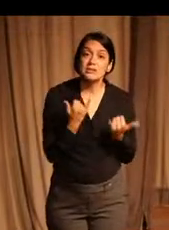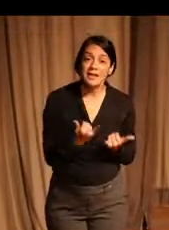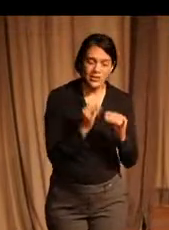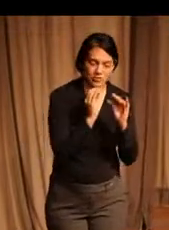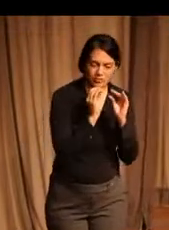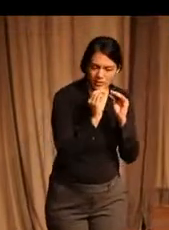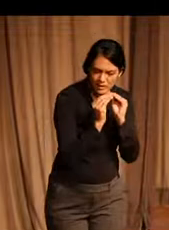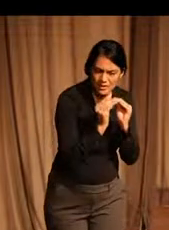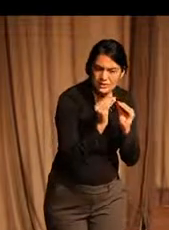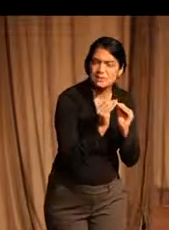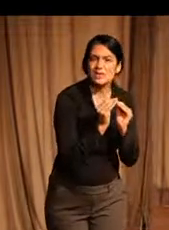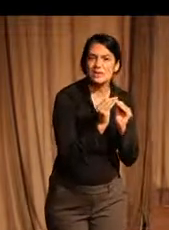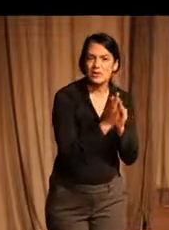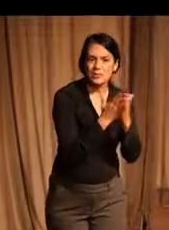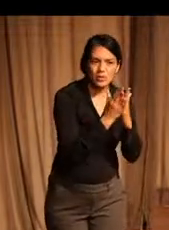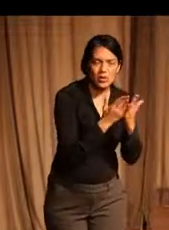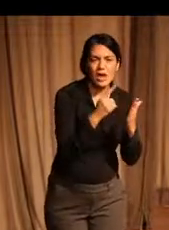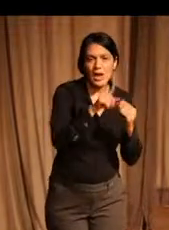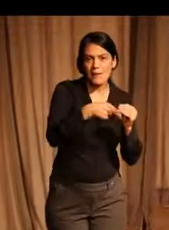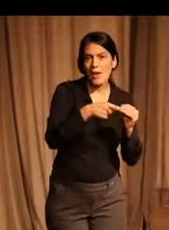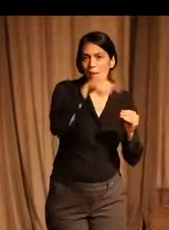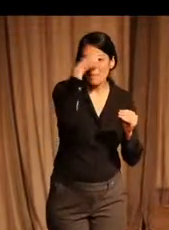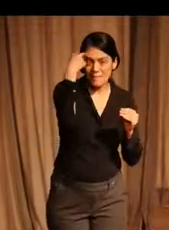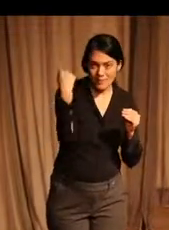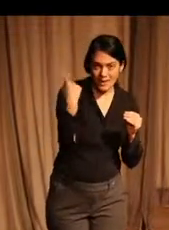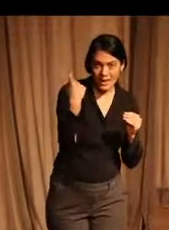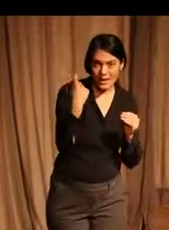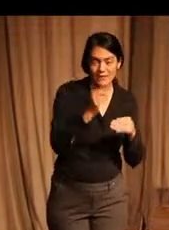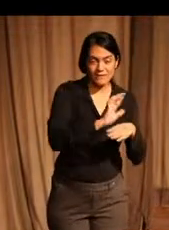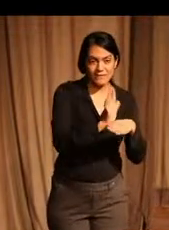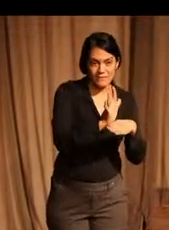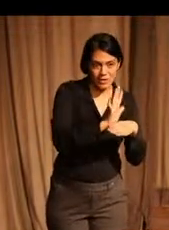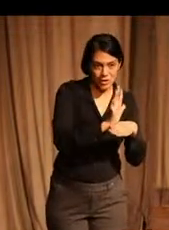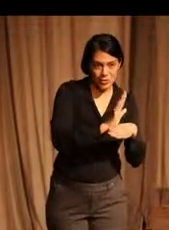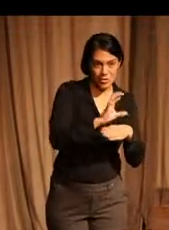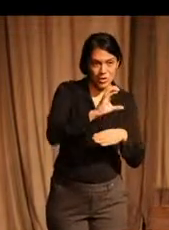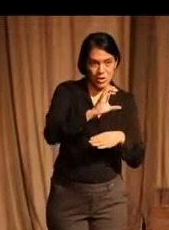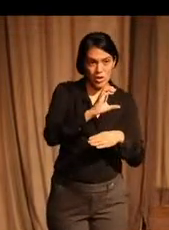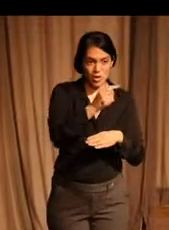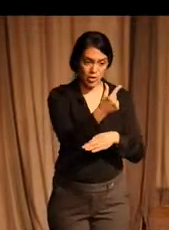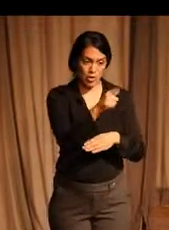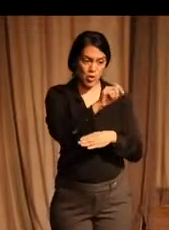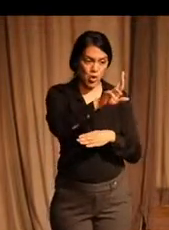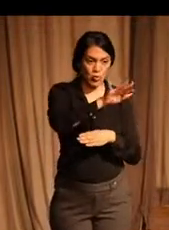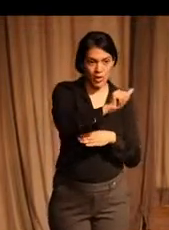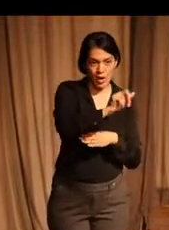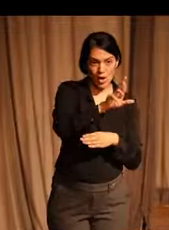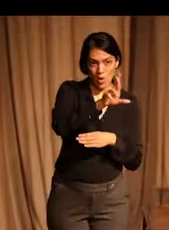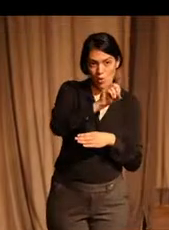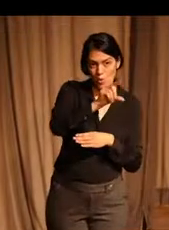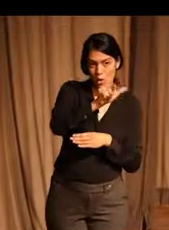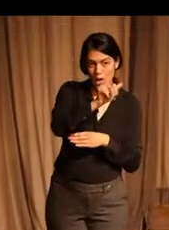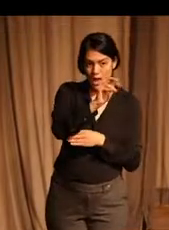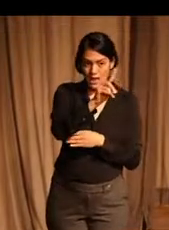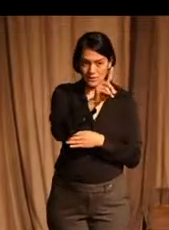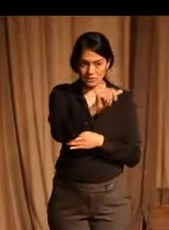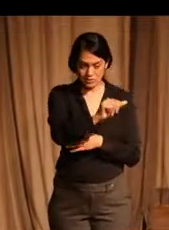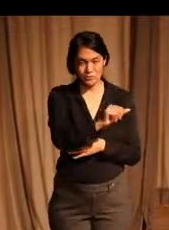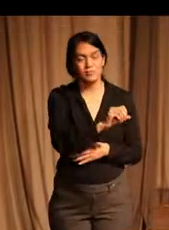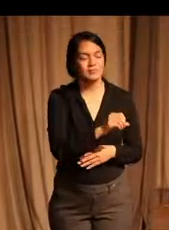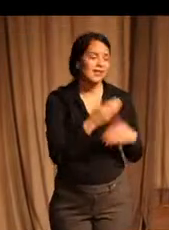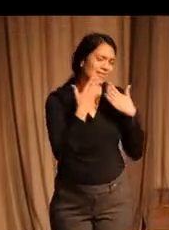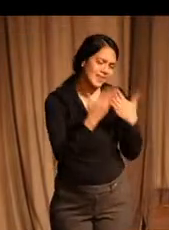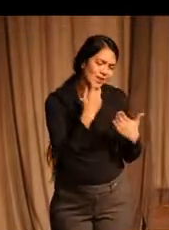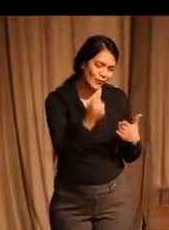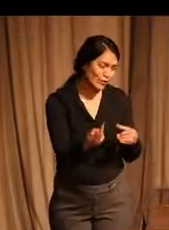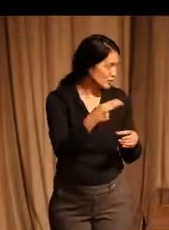dedicated to the life and work of Black Cuban filmmaker Gloria Rolando. Thank you for joining us. And then, last